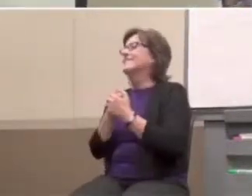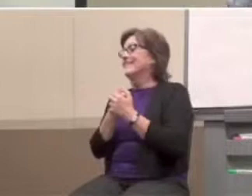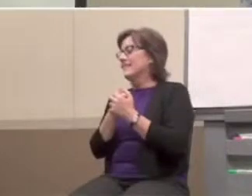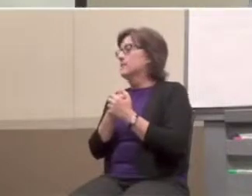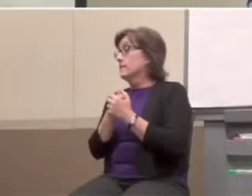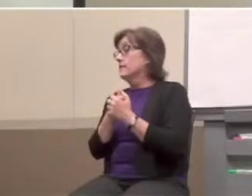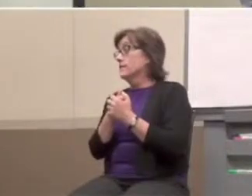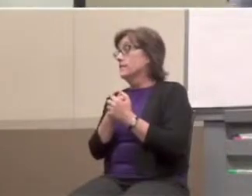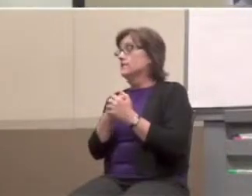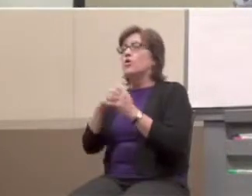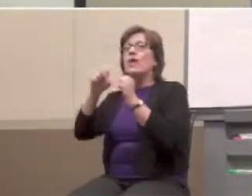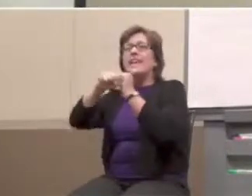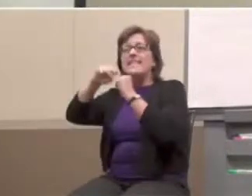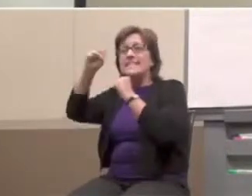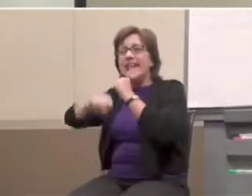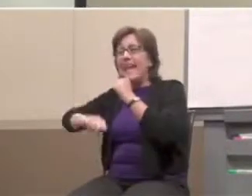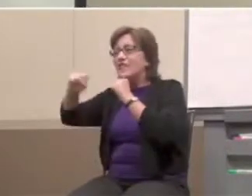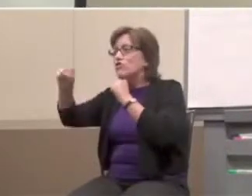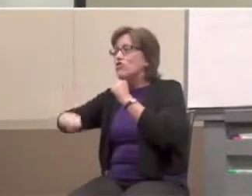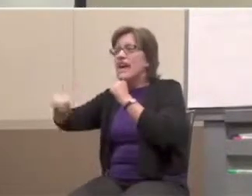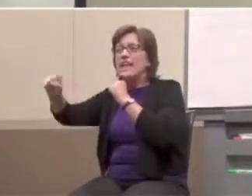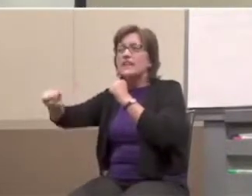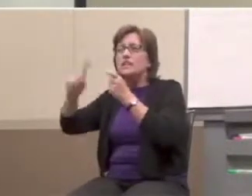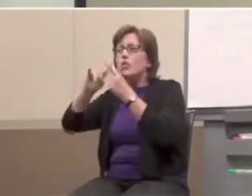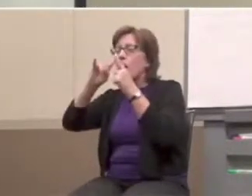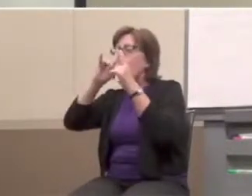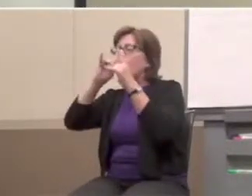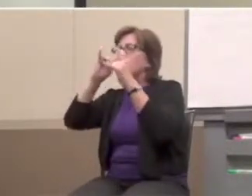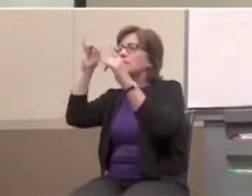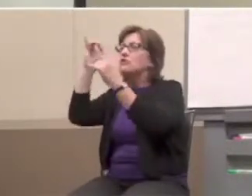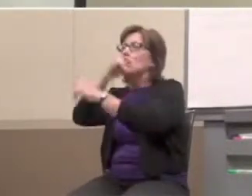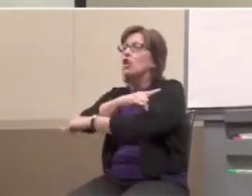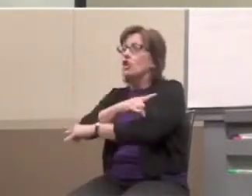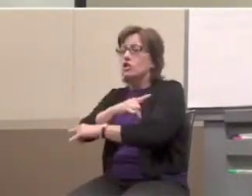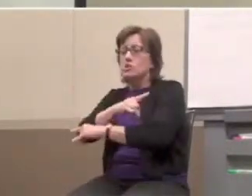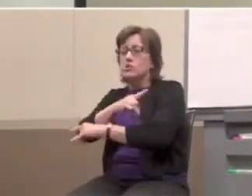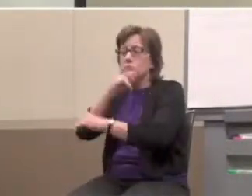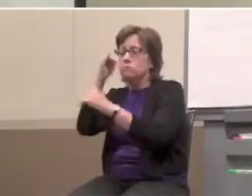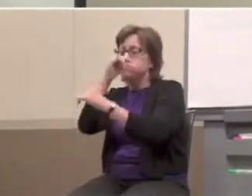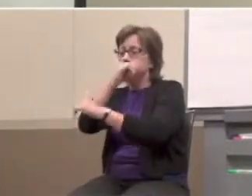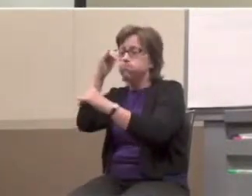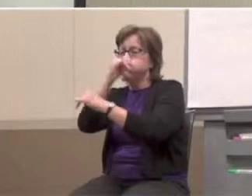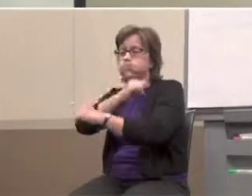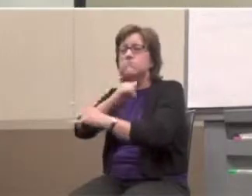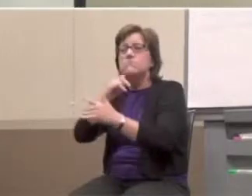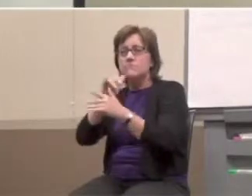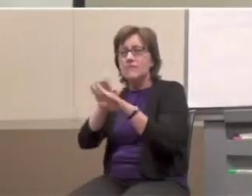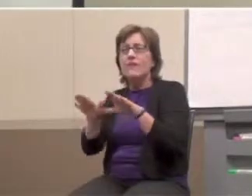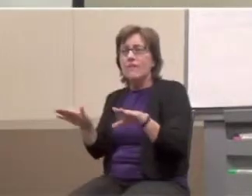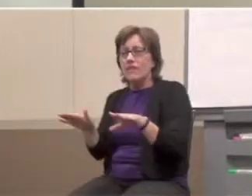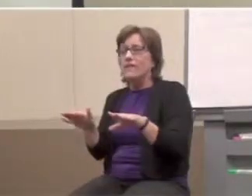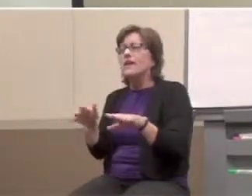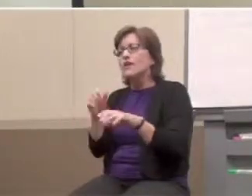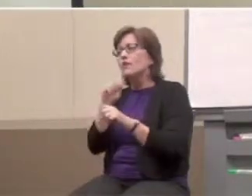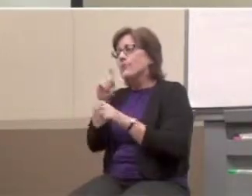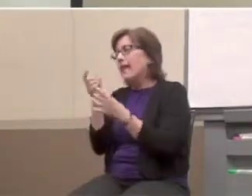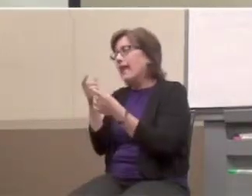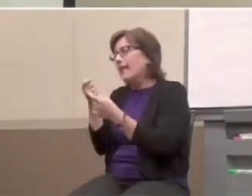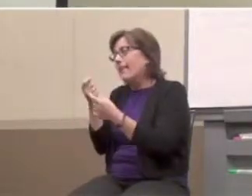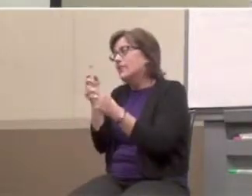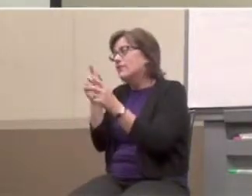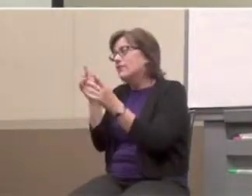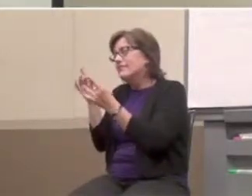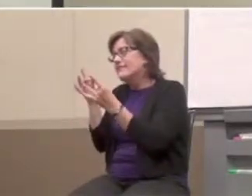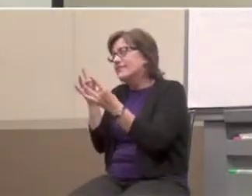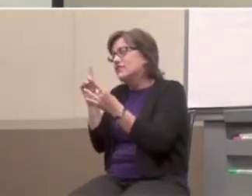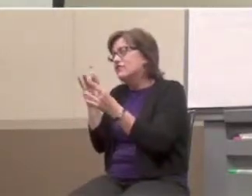the behavior to the absurd level. Okay? This is where I said it could be a little tricky. So you don't want to do this willy-nilly.